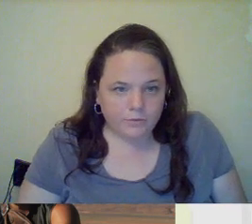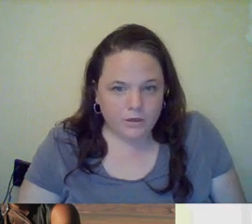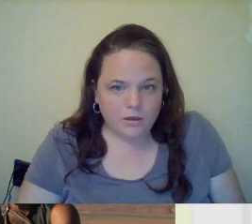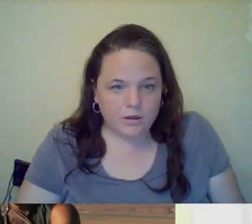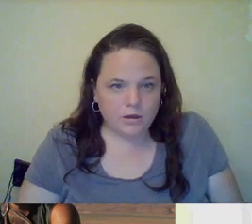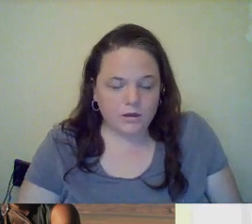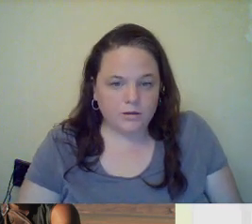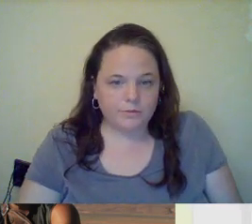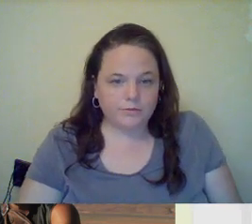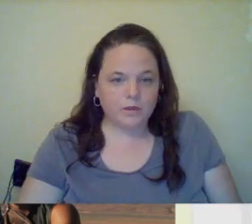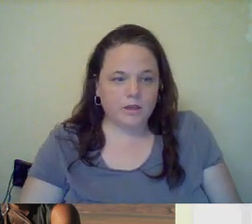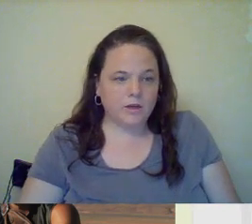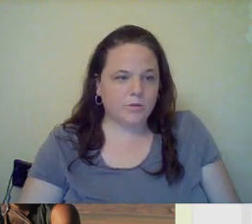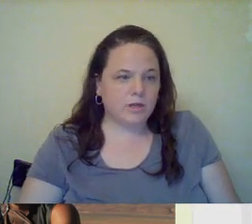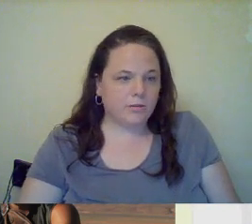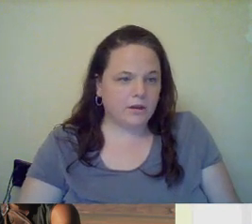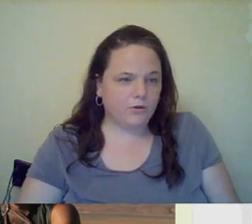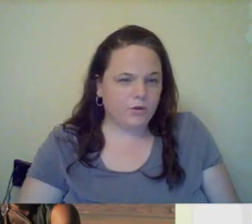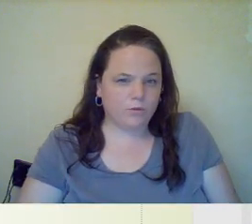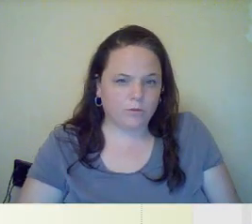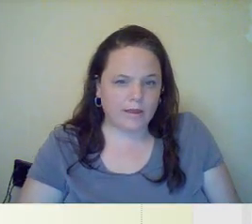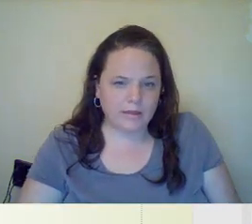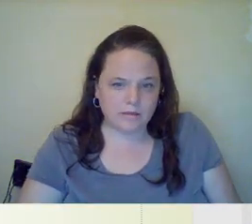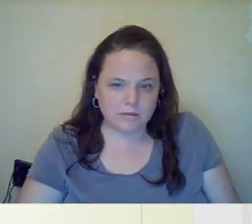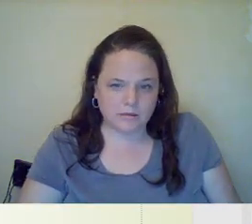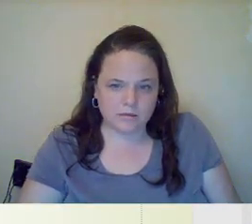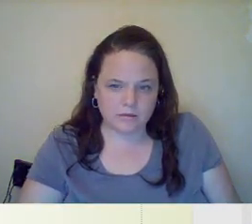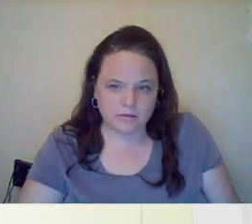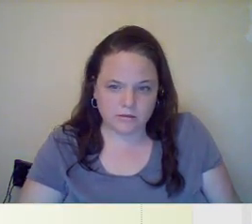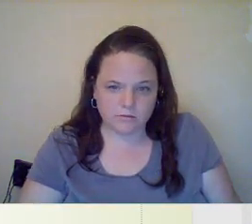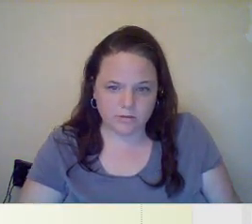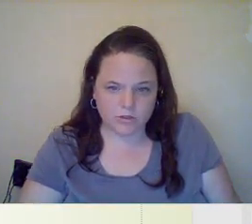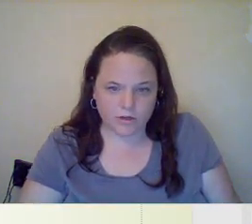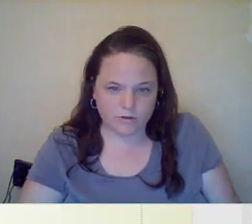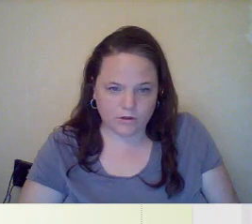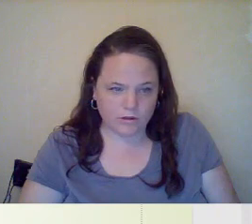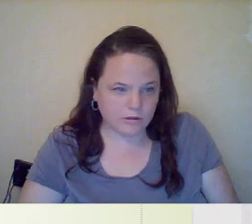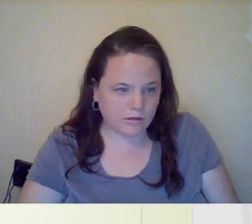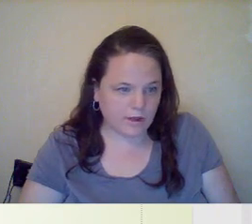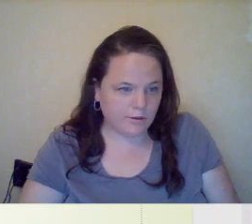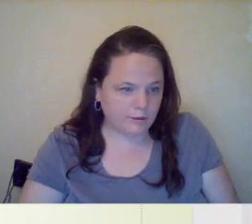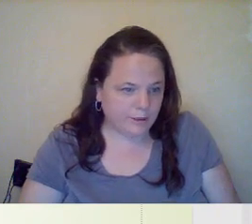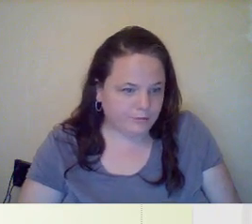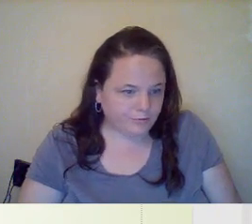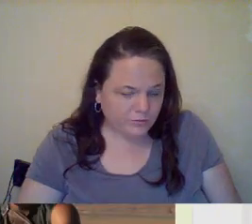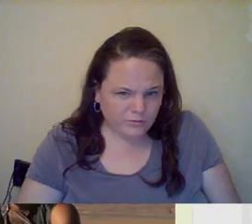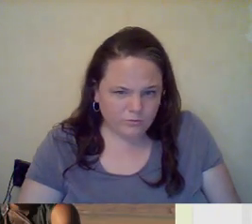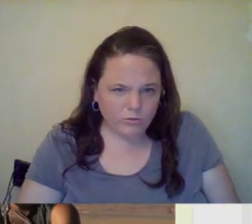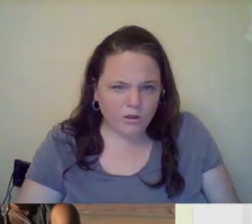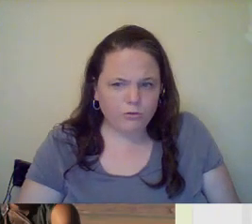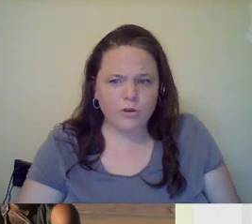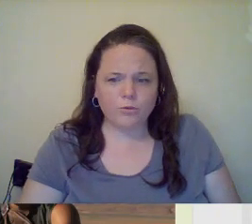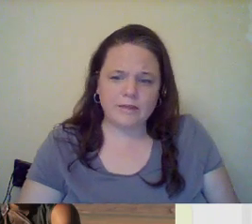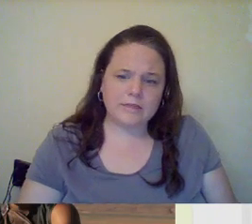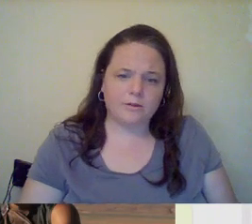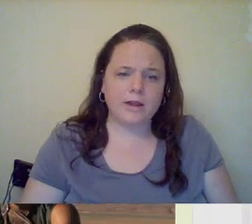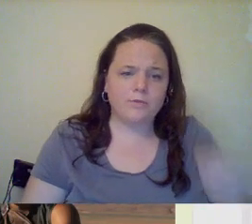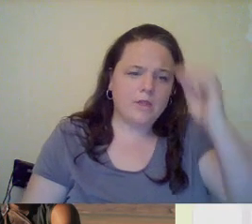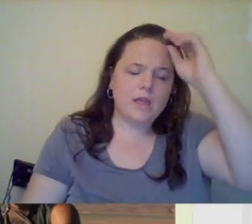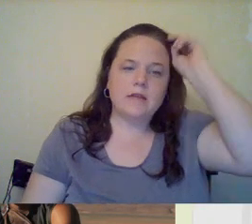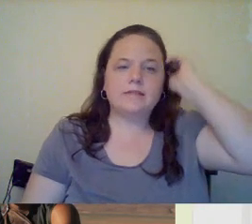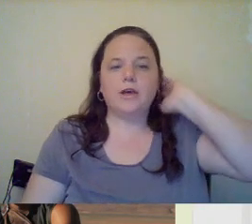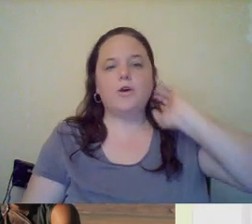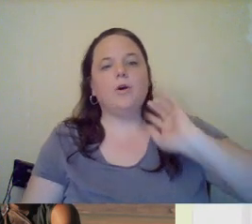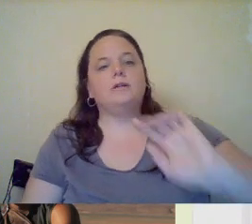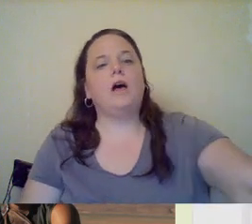Okay. Here we're talking about a few different ways. Make sure I covered all those. Okay. A few different ways to get